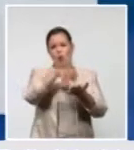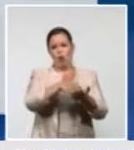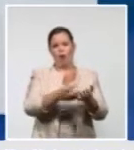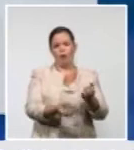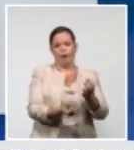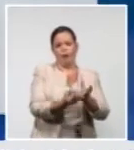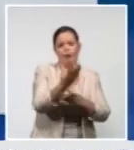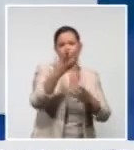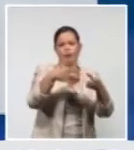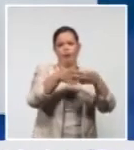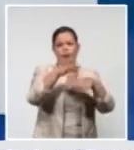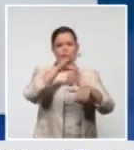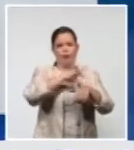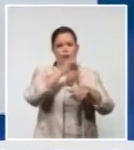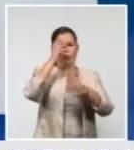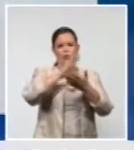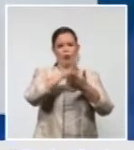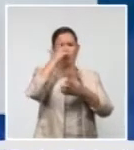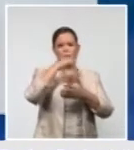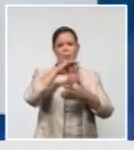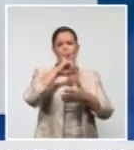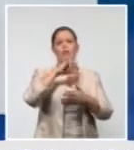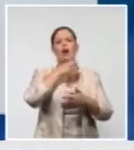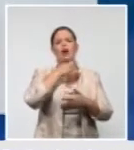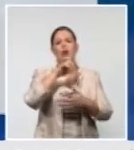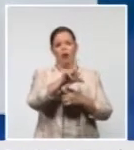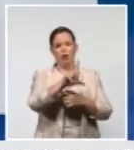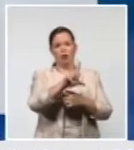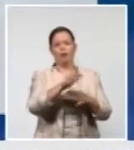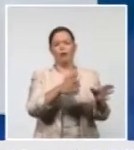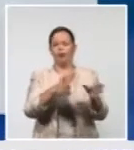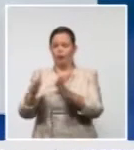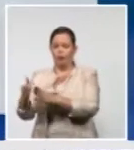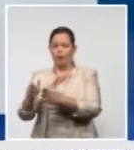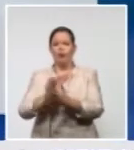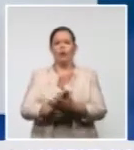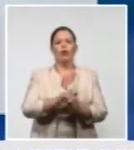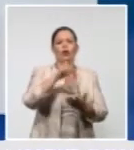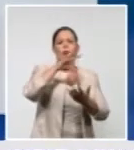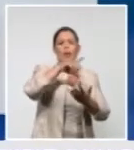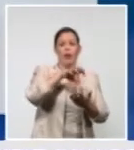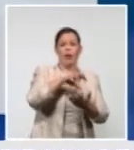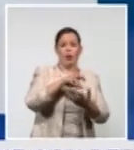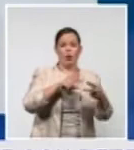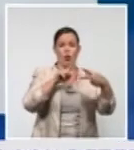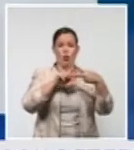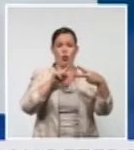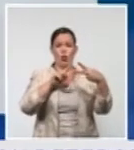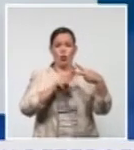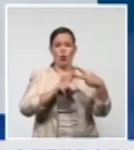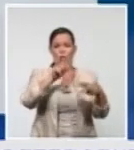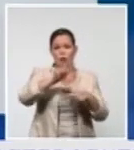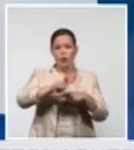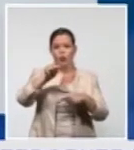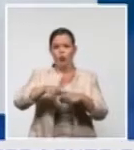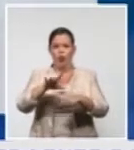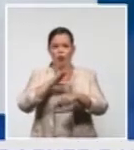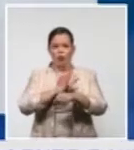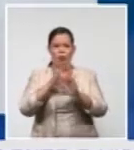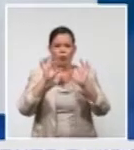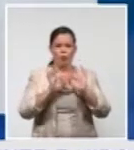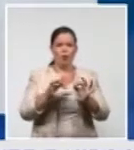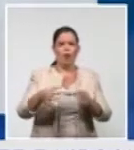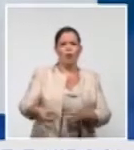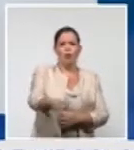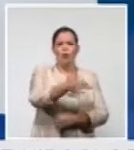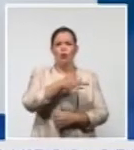the municipality of Mariel, and the other to Bahia Honda, both of which are linked